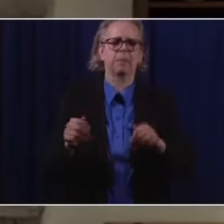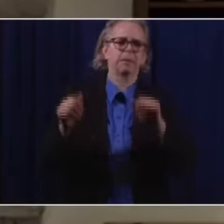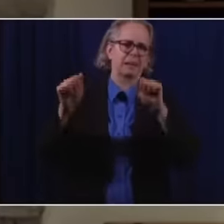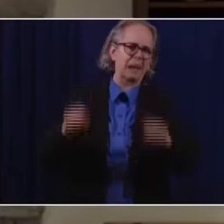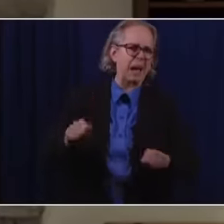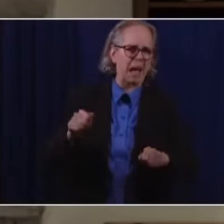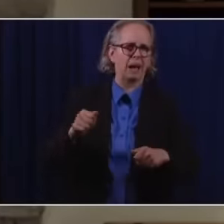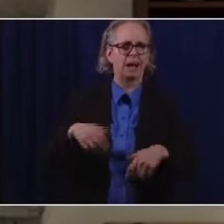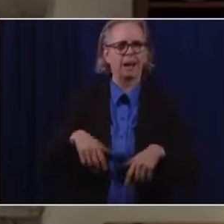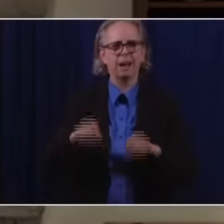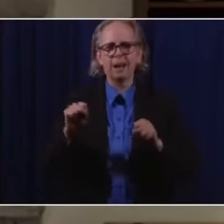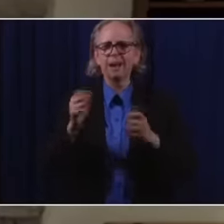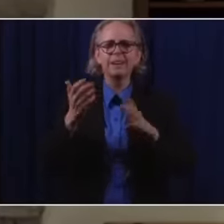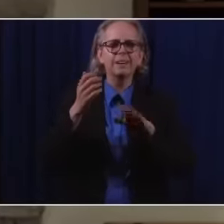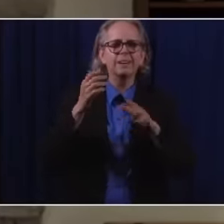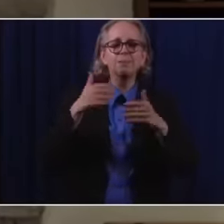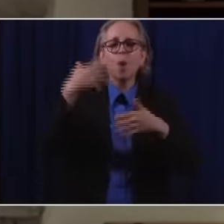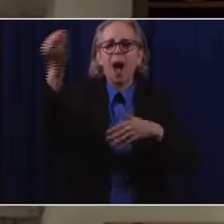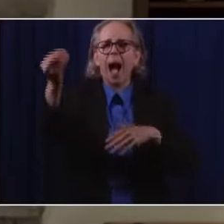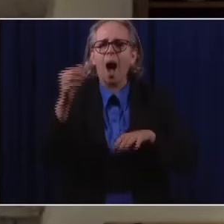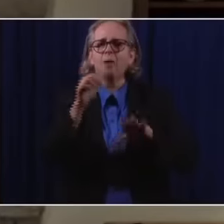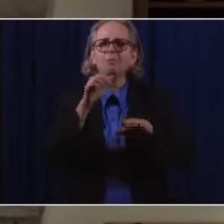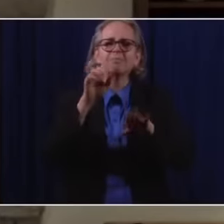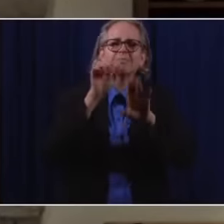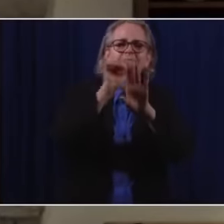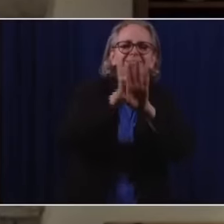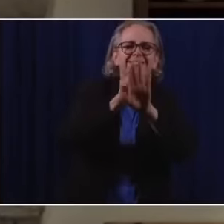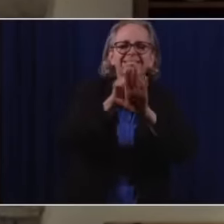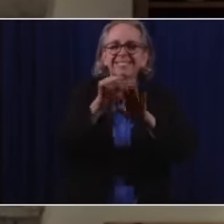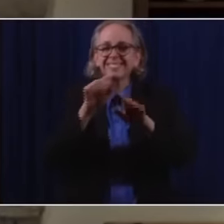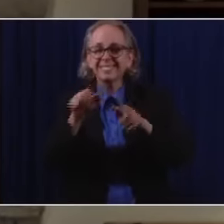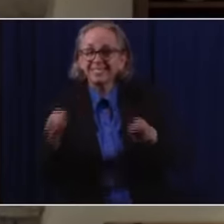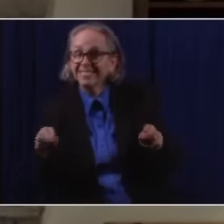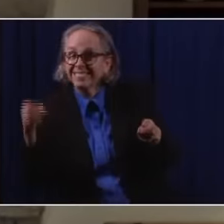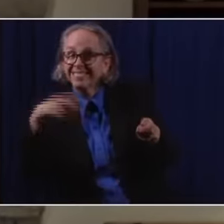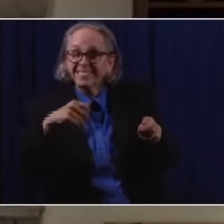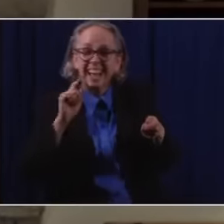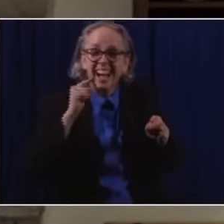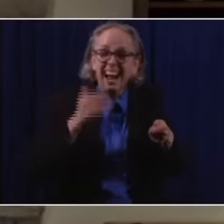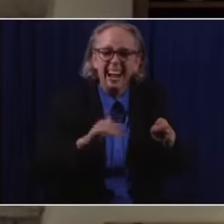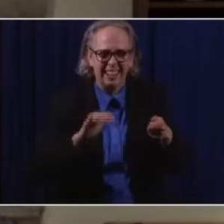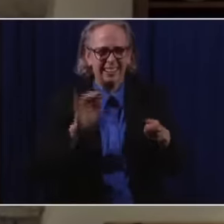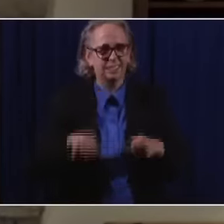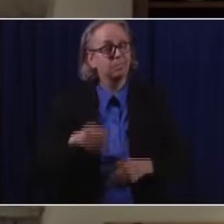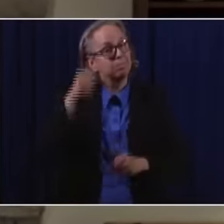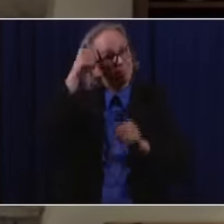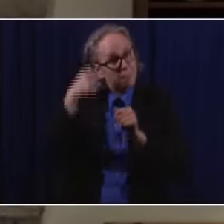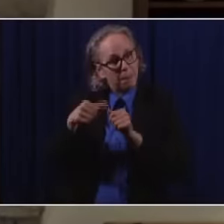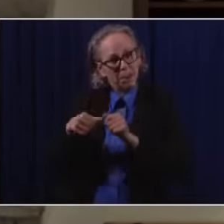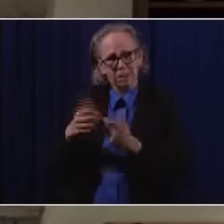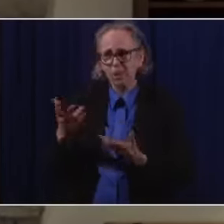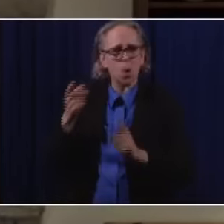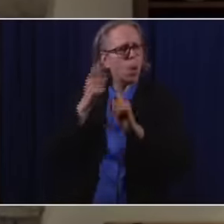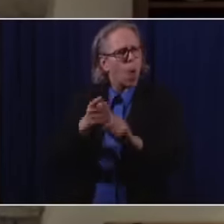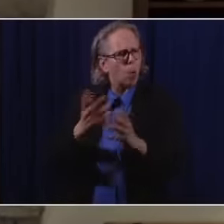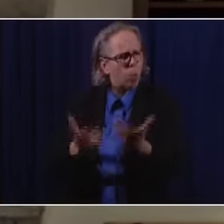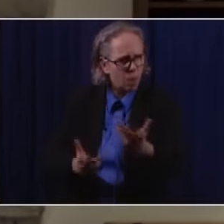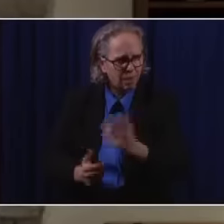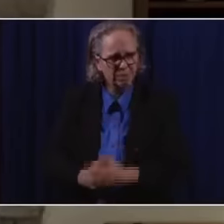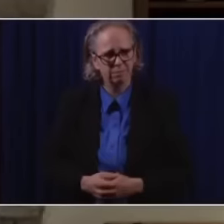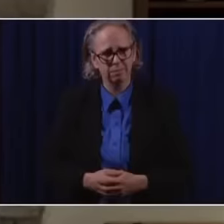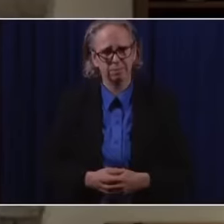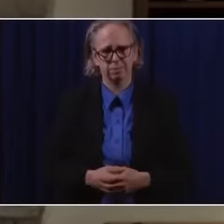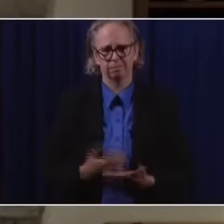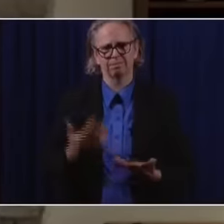to, what do we really care about? We want to try to provide something for kids. But we want to do it in a safe way. And I